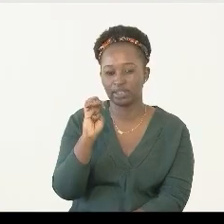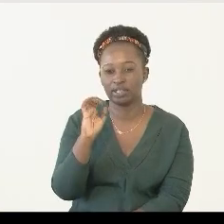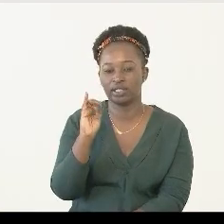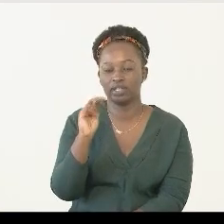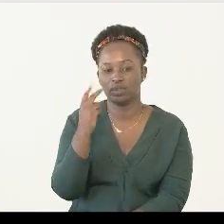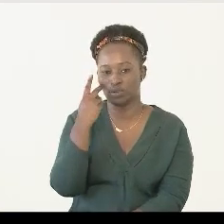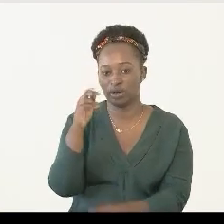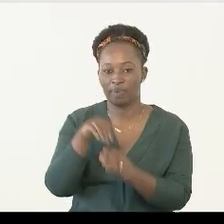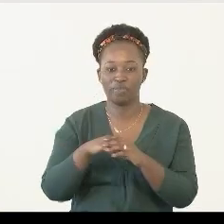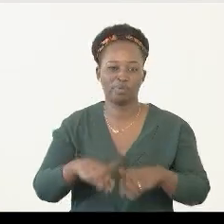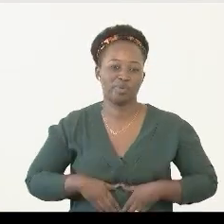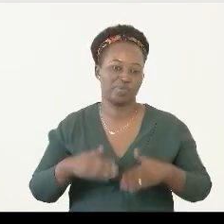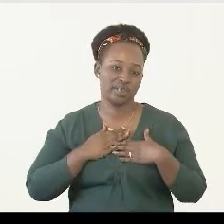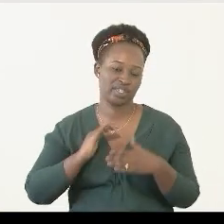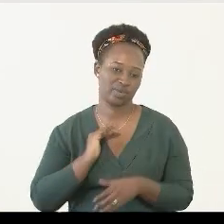amorphous